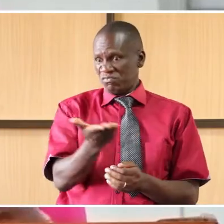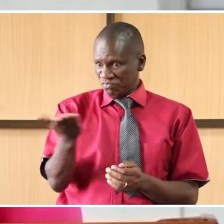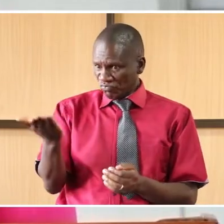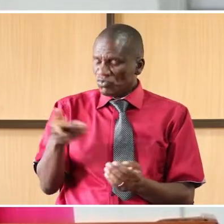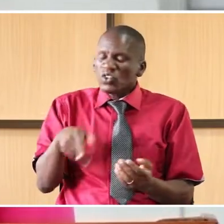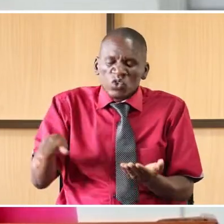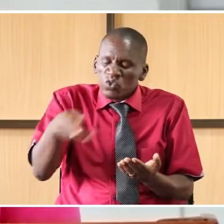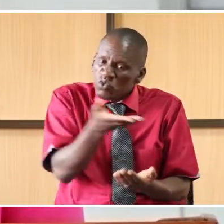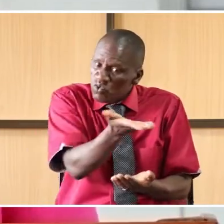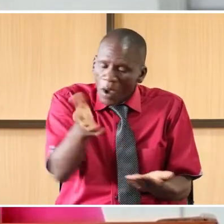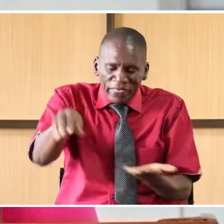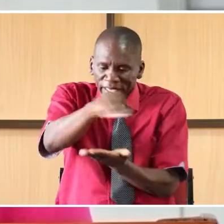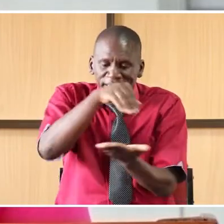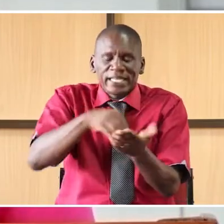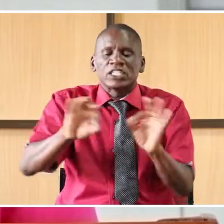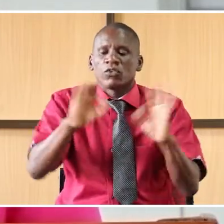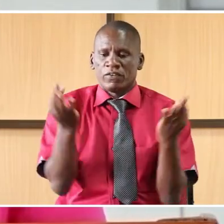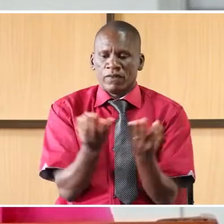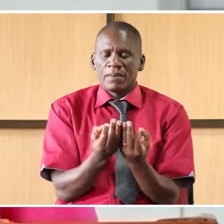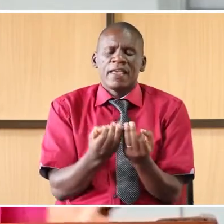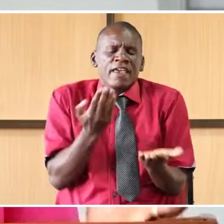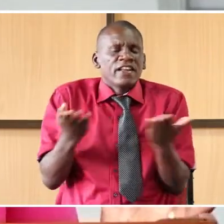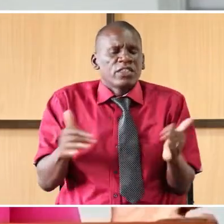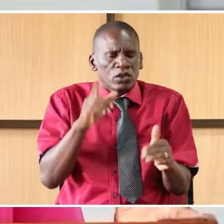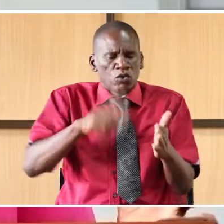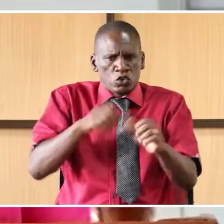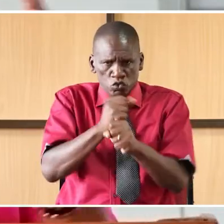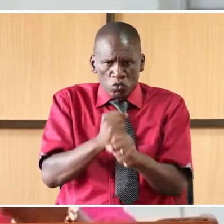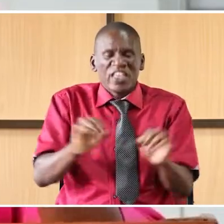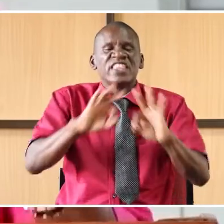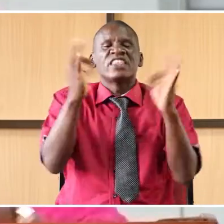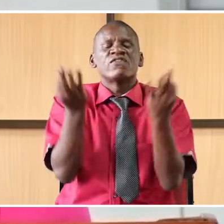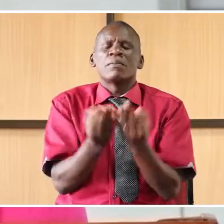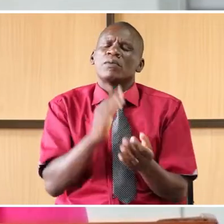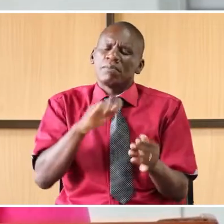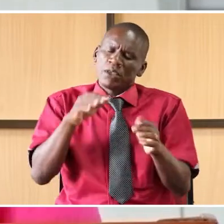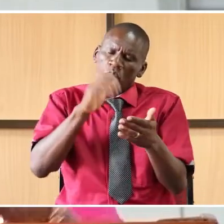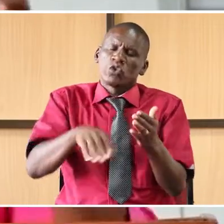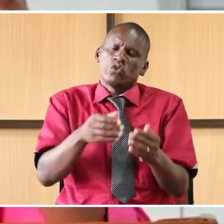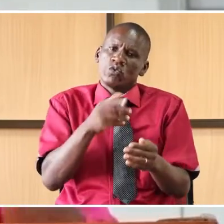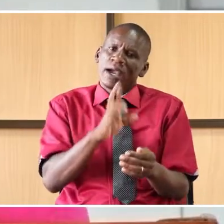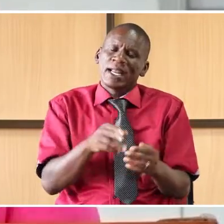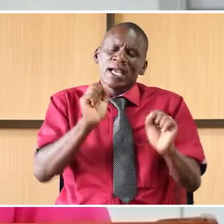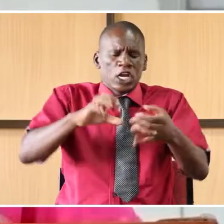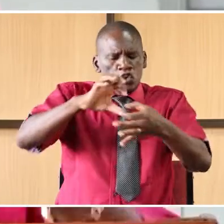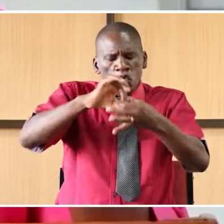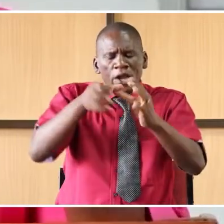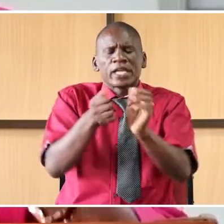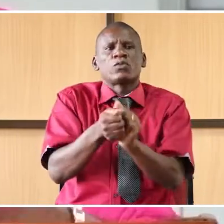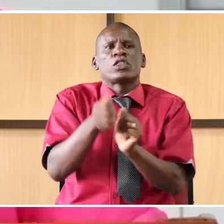you are the center of the family. Whatever you are, the family will be. Can you connect to